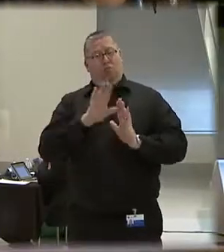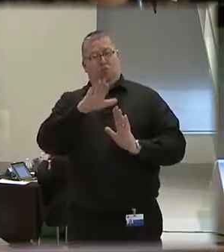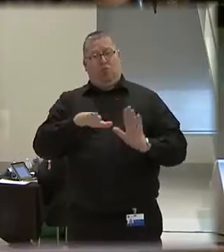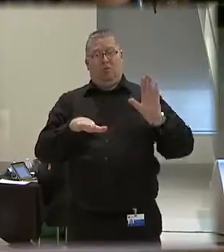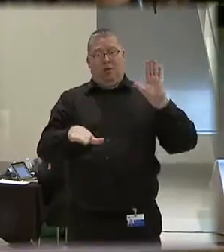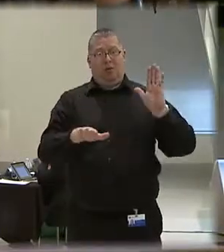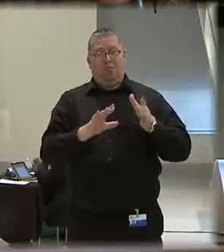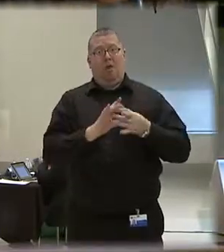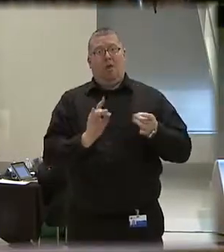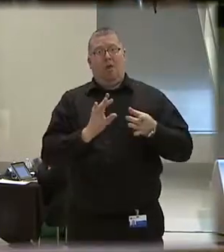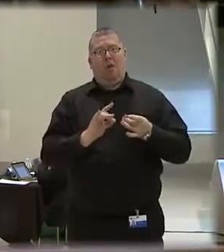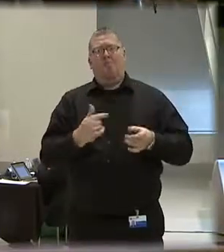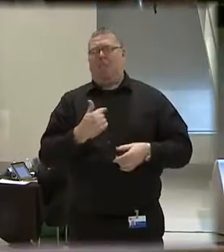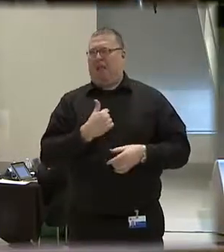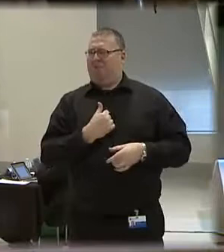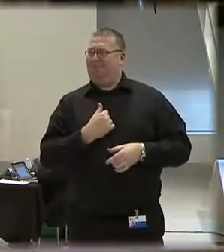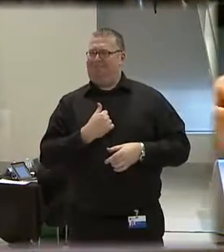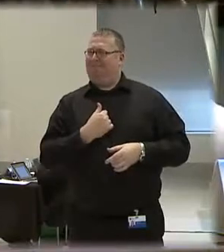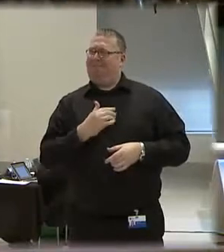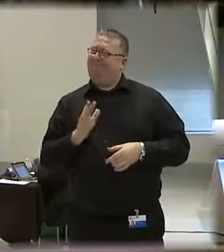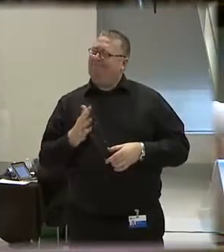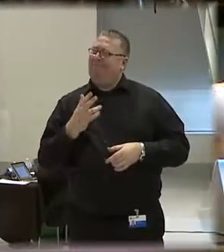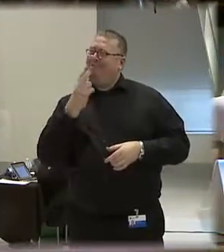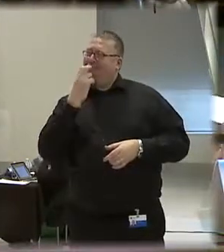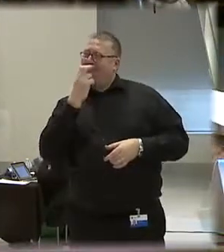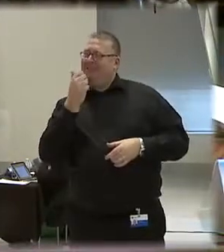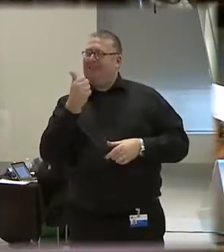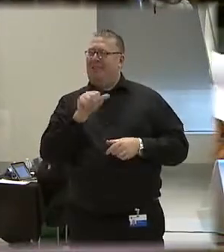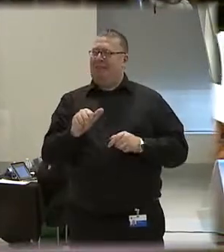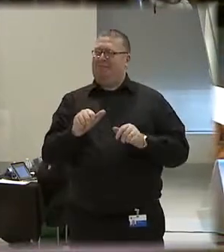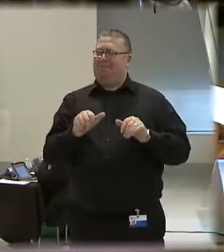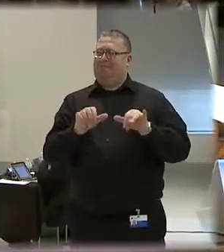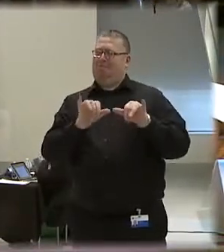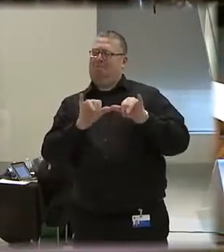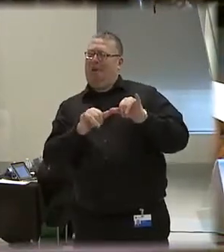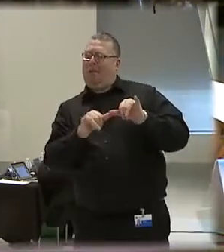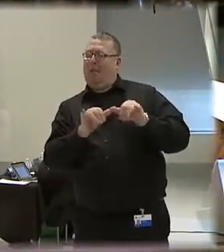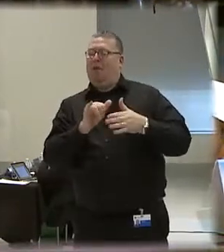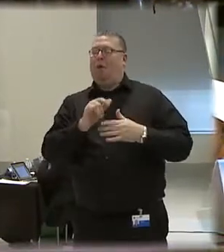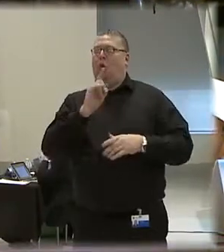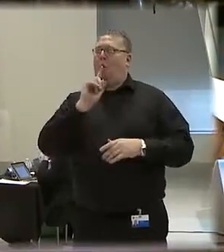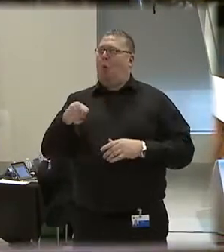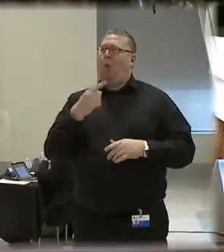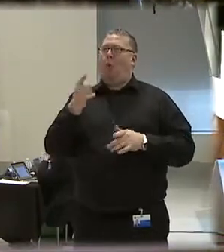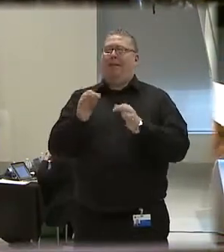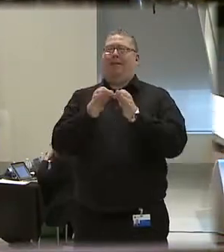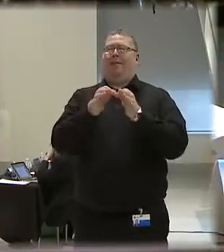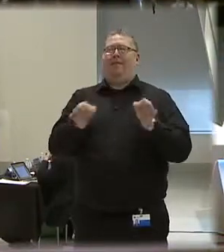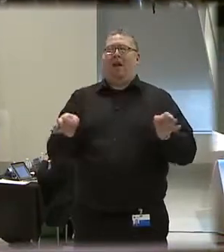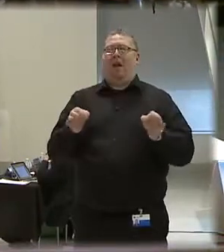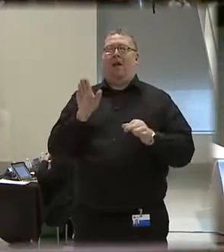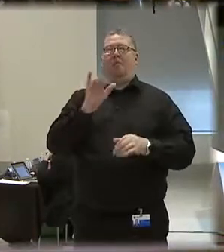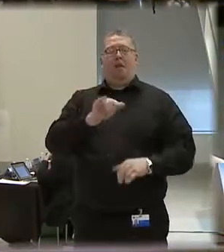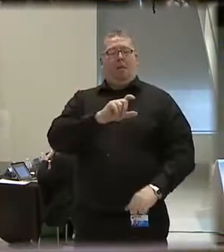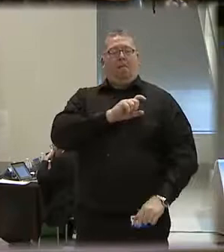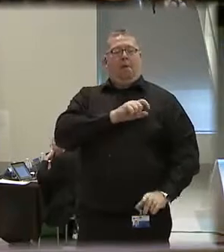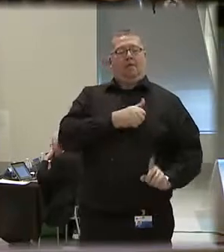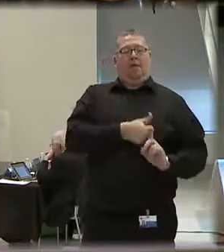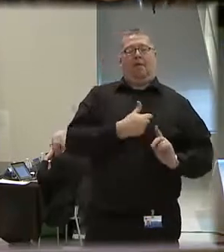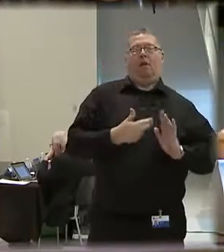testimony, that I am a little bit skeptical of any measurements that are solely defined by the police